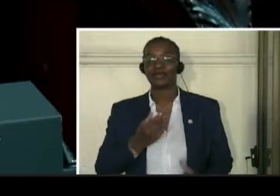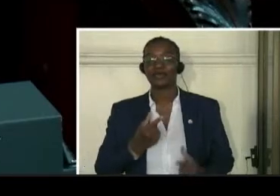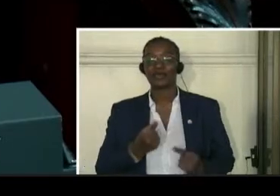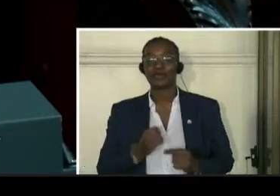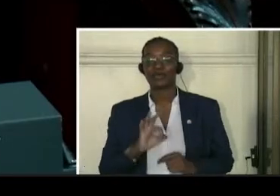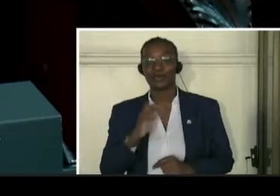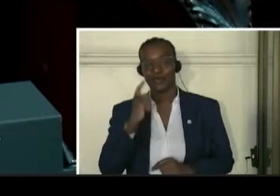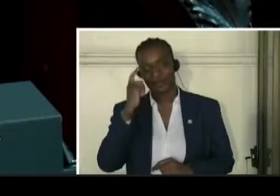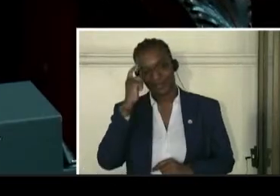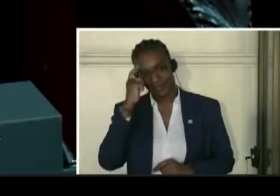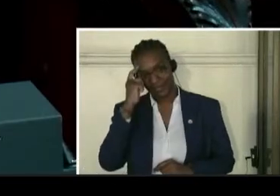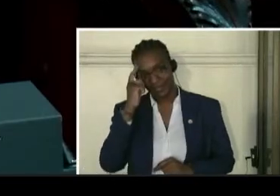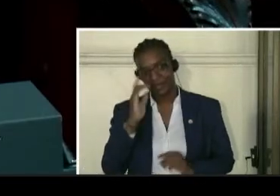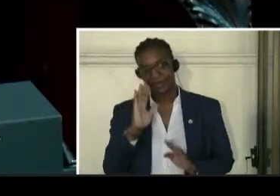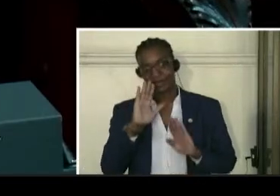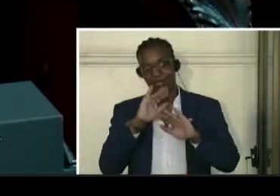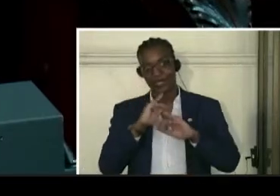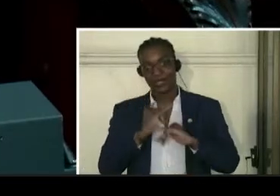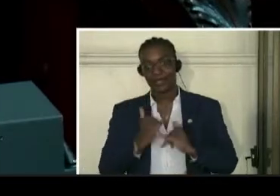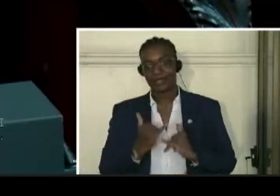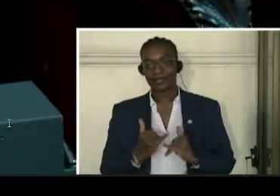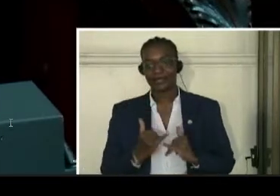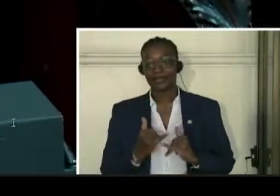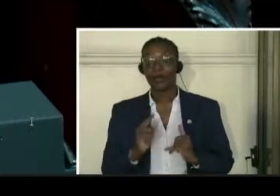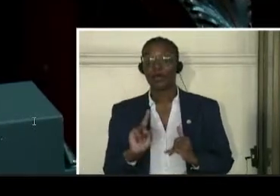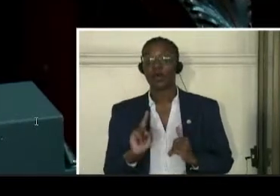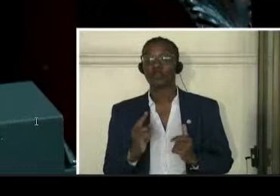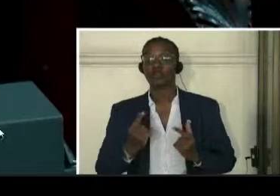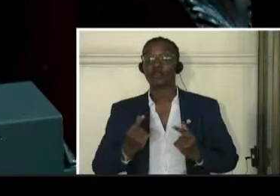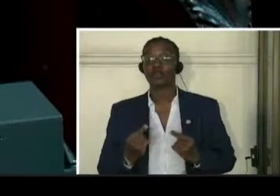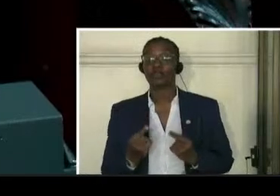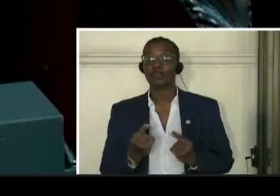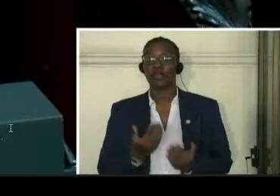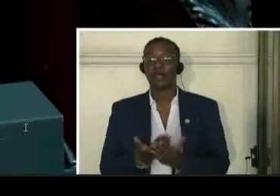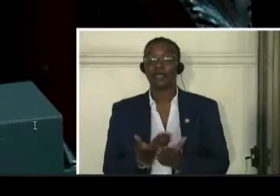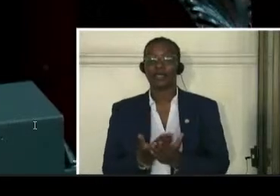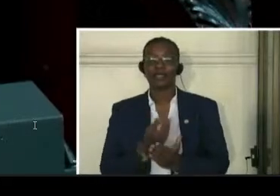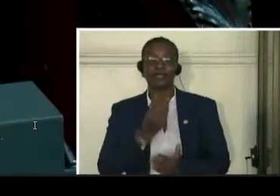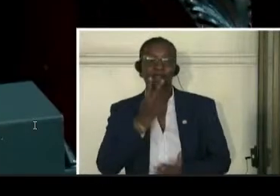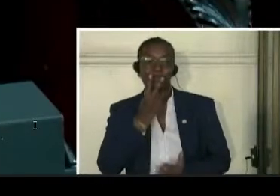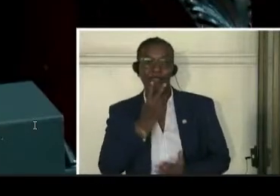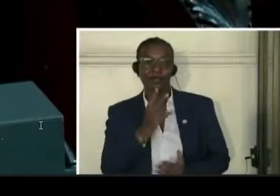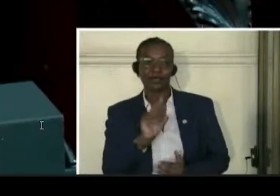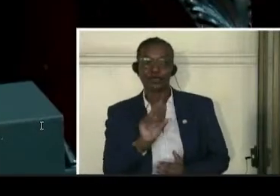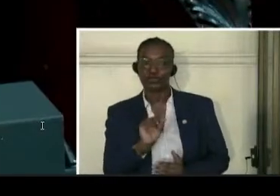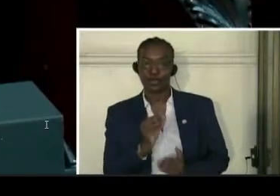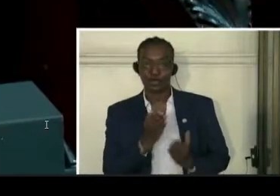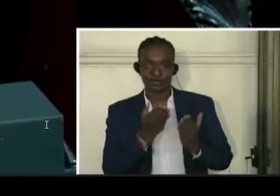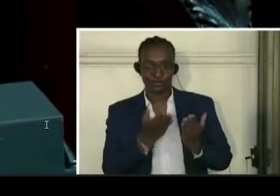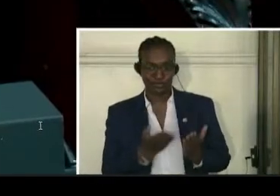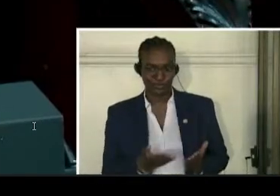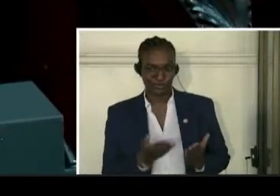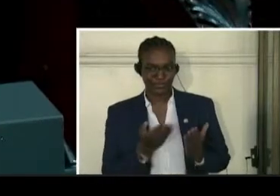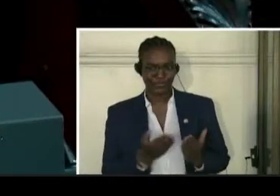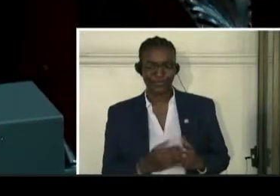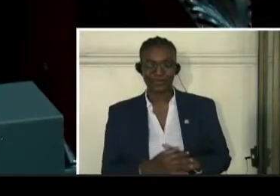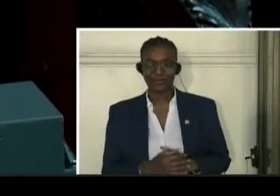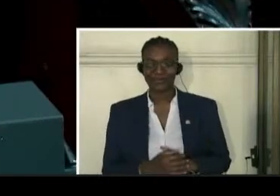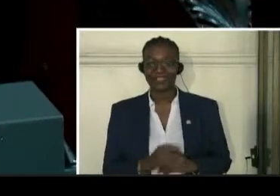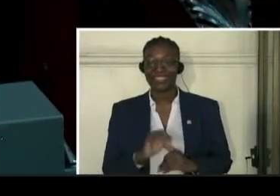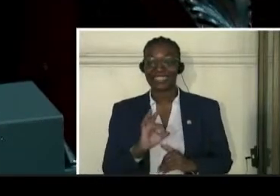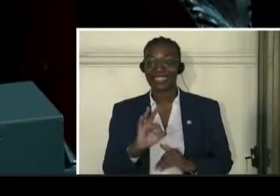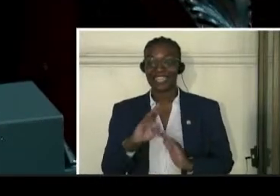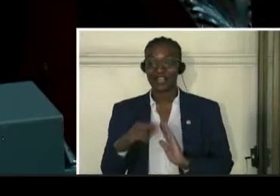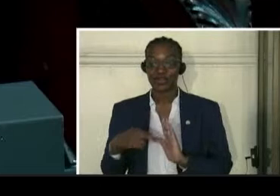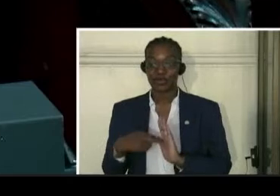able to sleep tonight. What you did, I could see it wasn't you. They